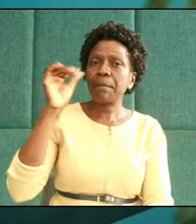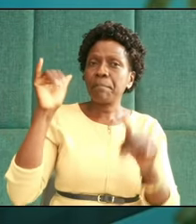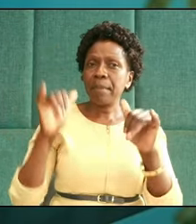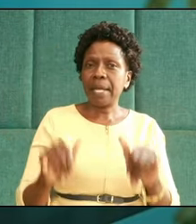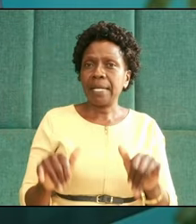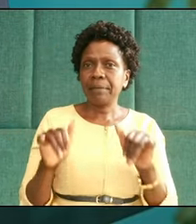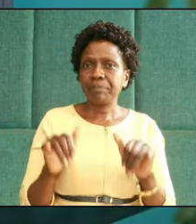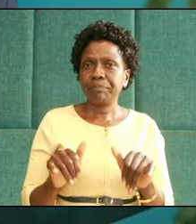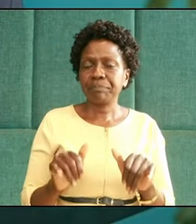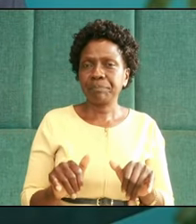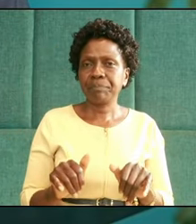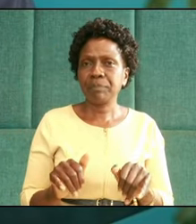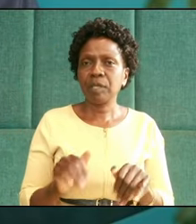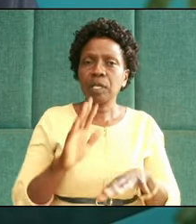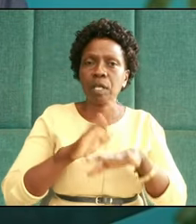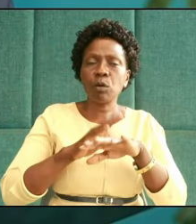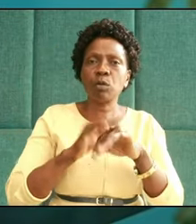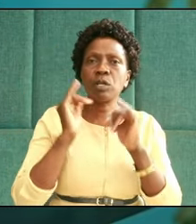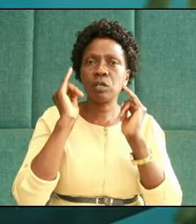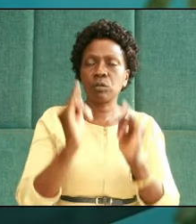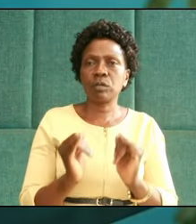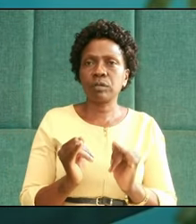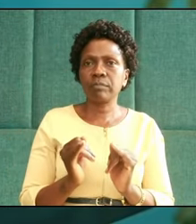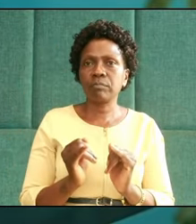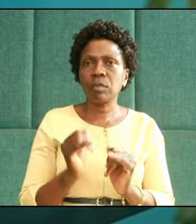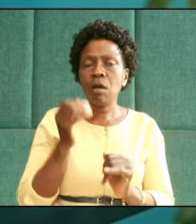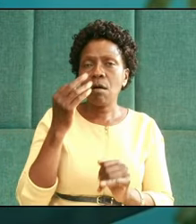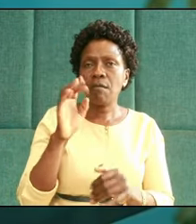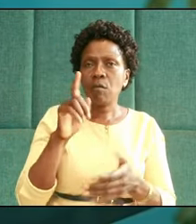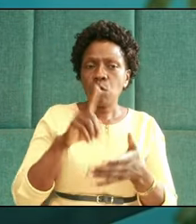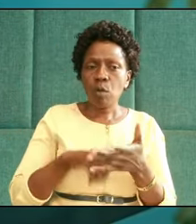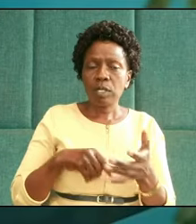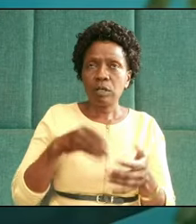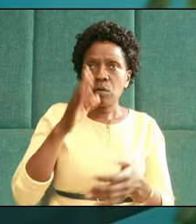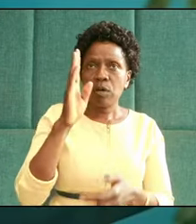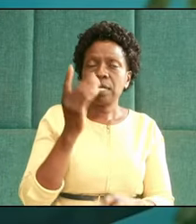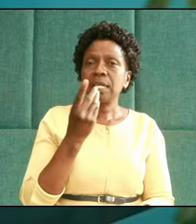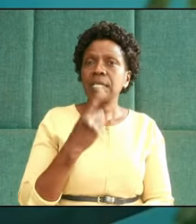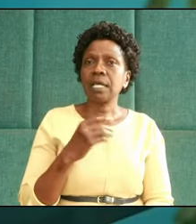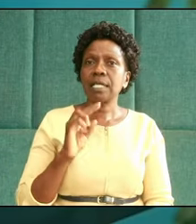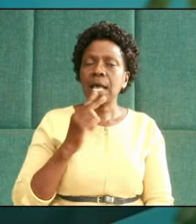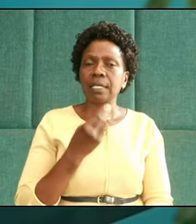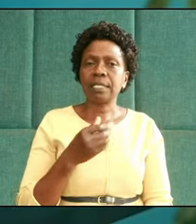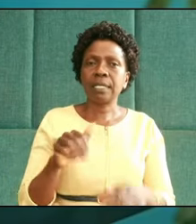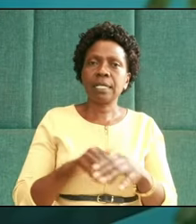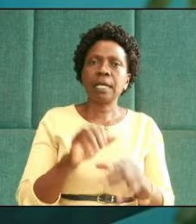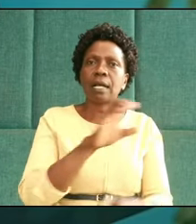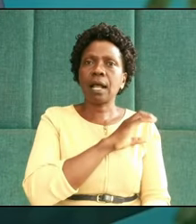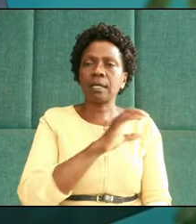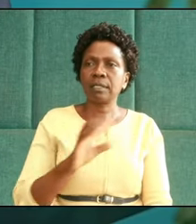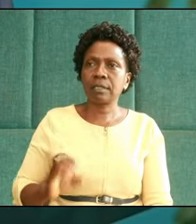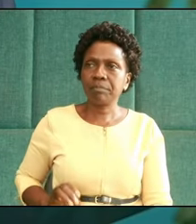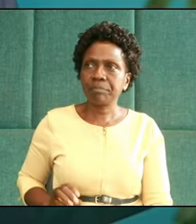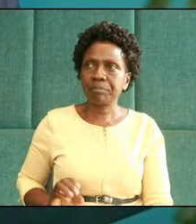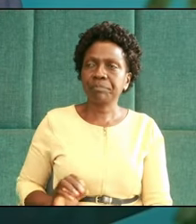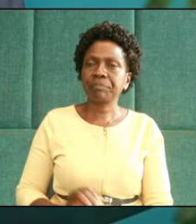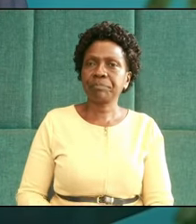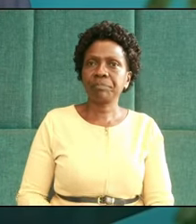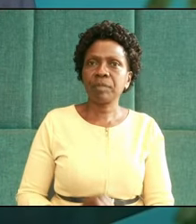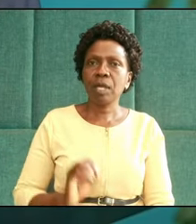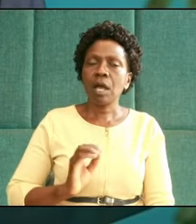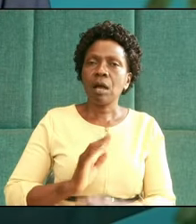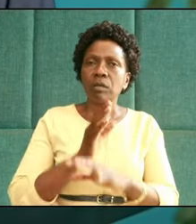remain the good news of what God did for us in Christ outside